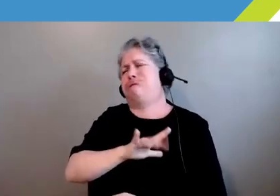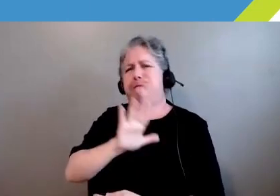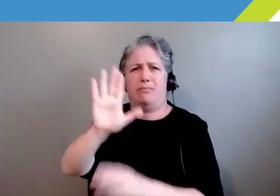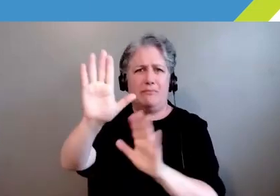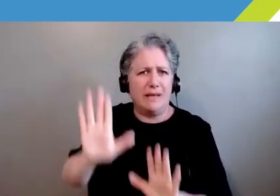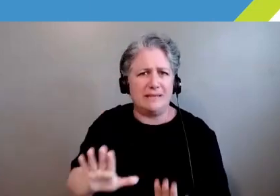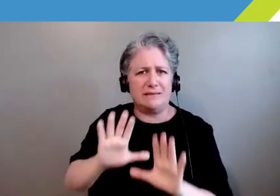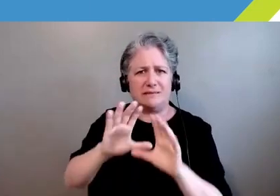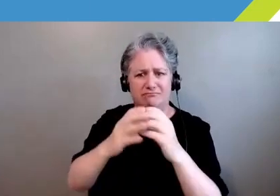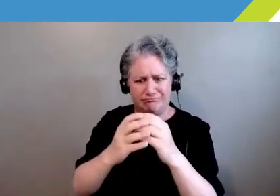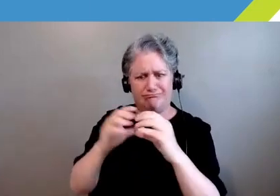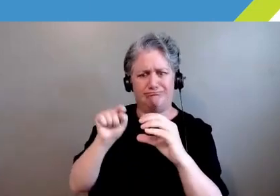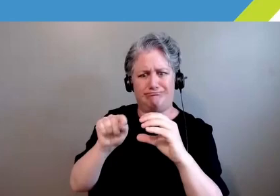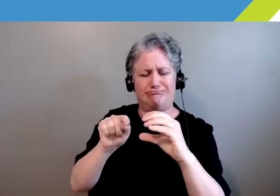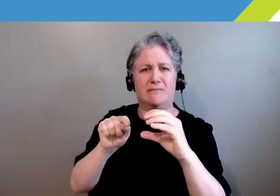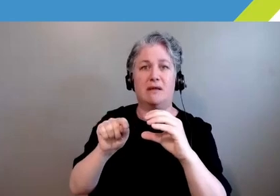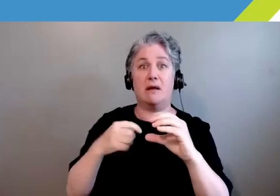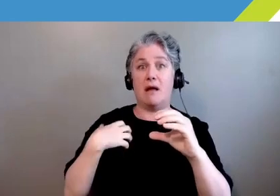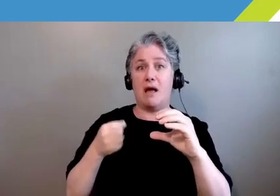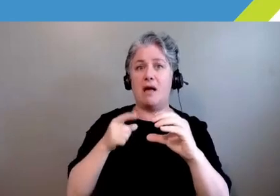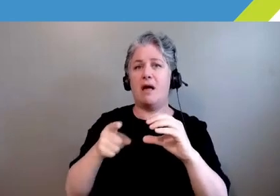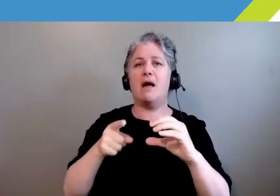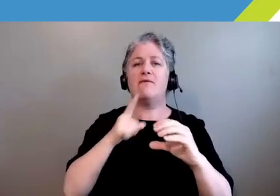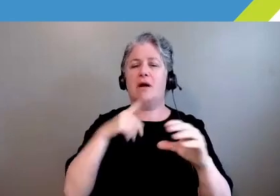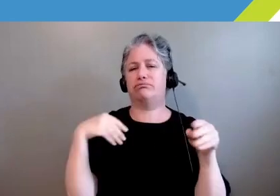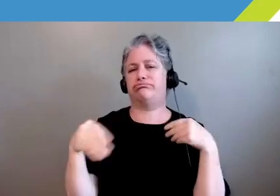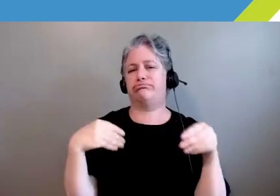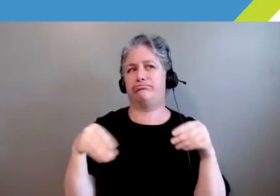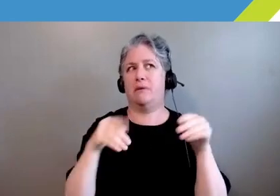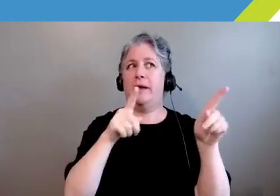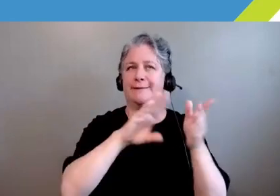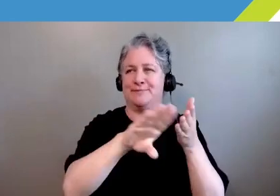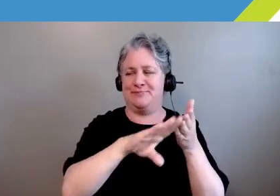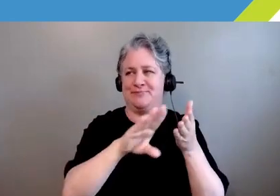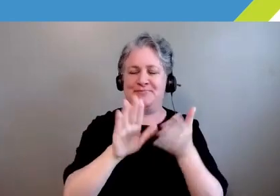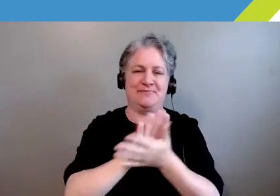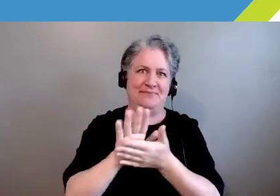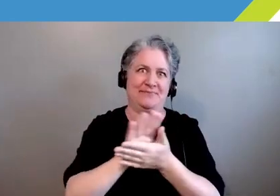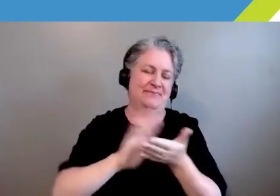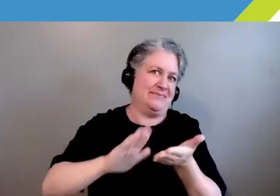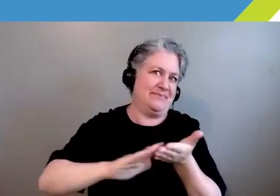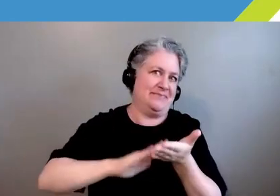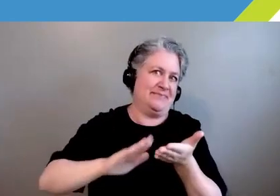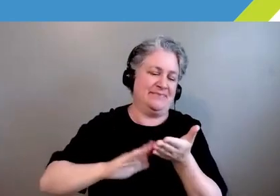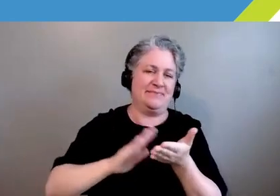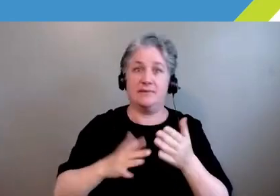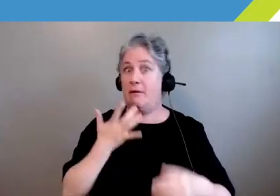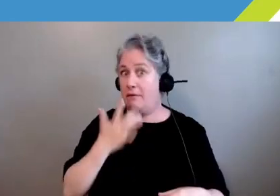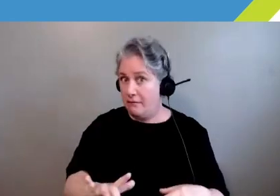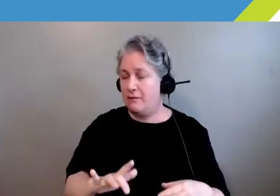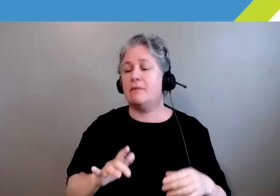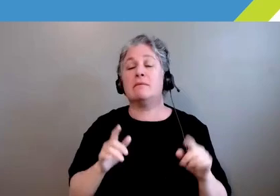in health is incredibly forgiving. Which is why, when we